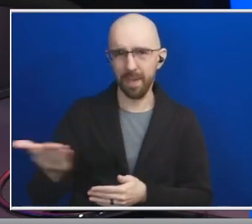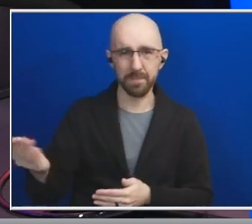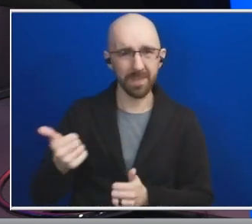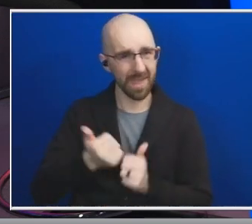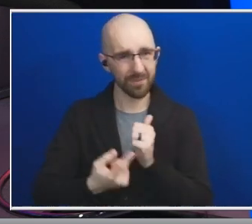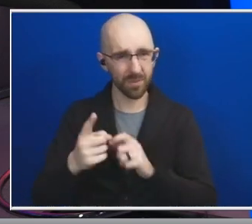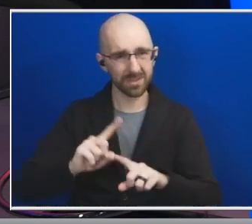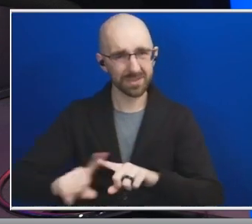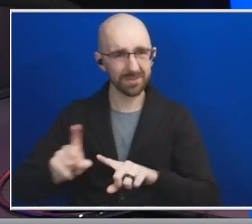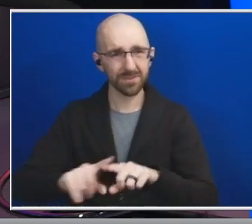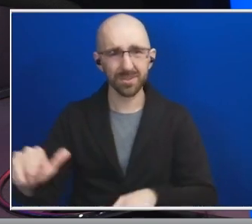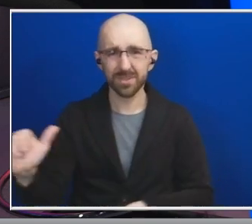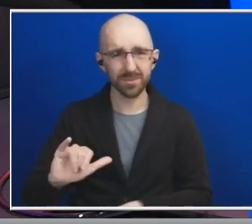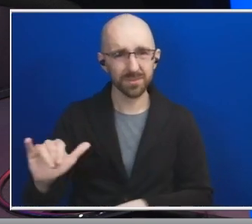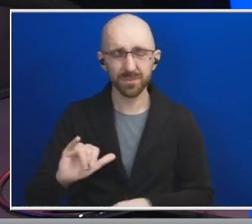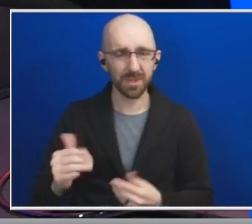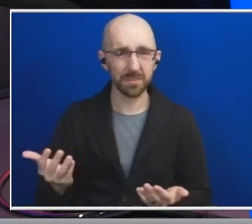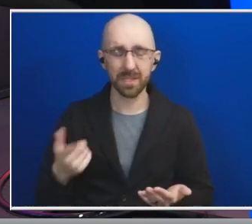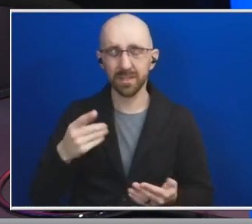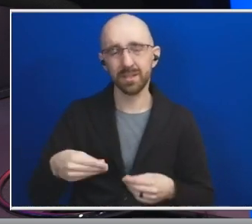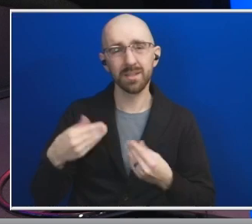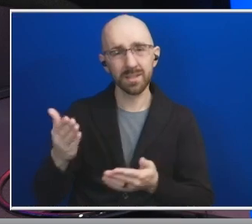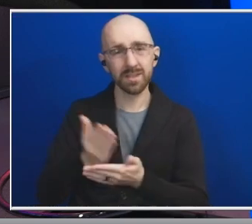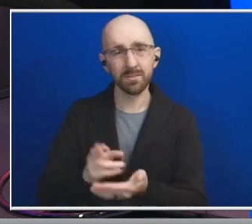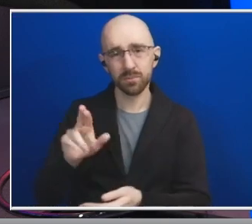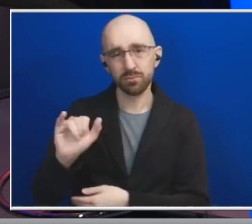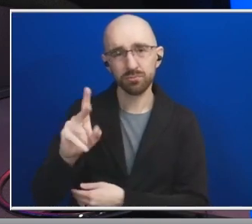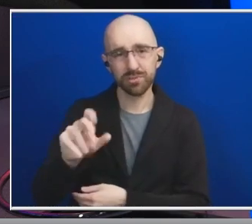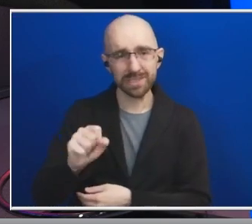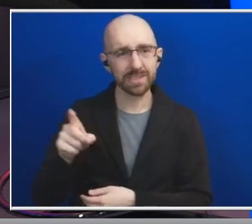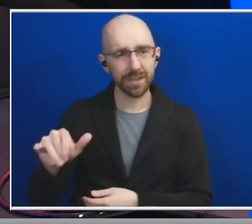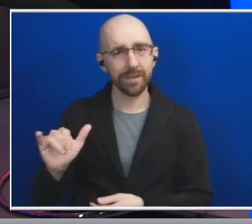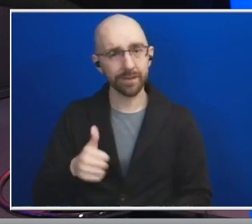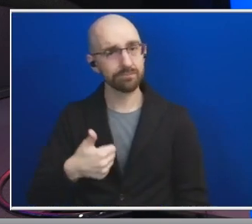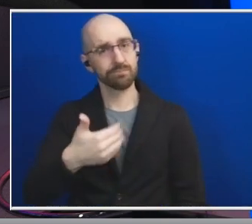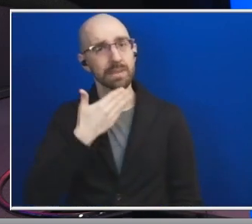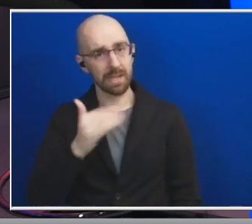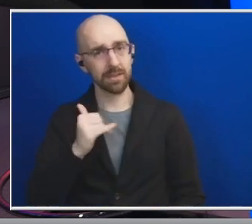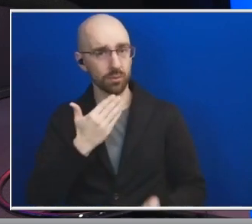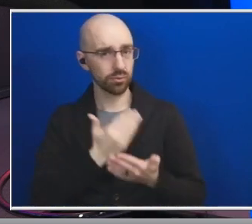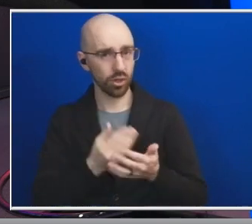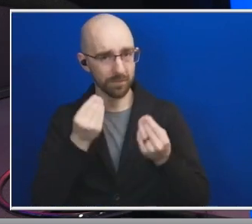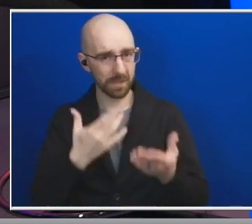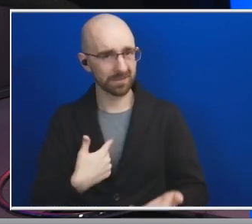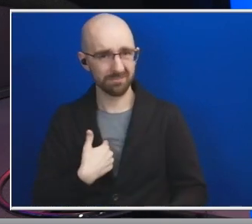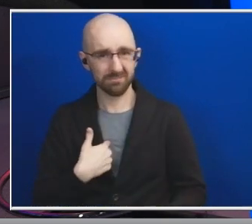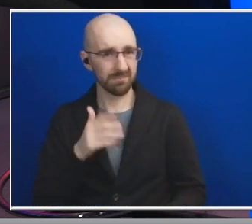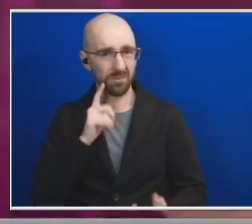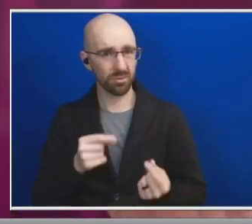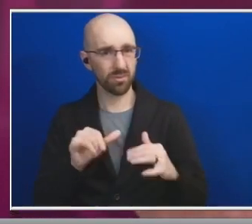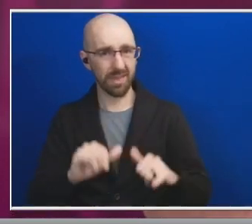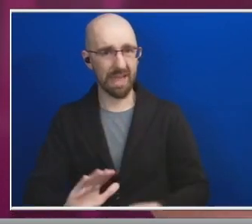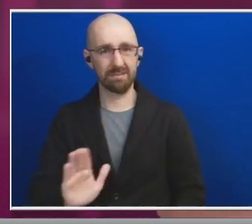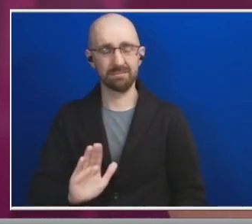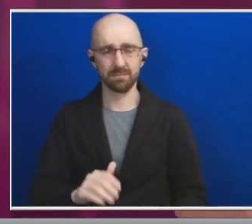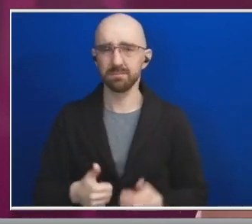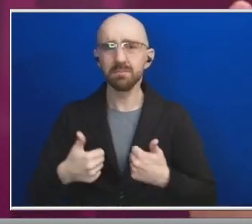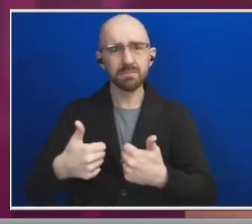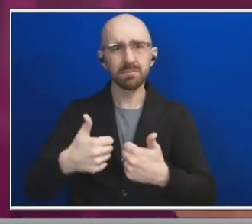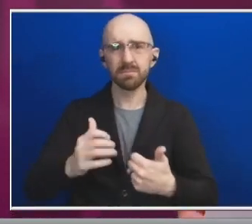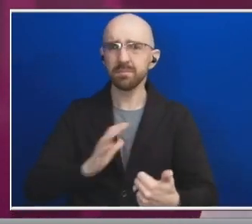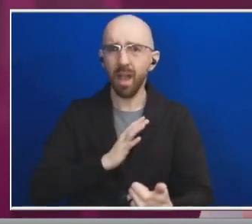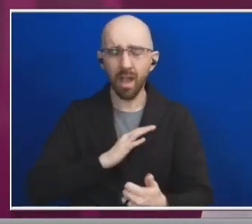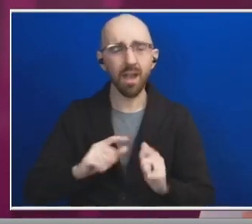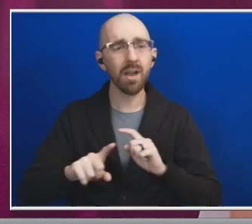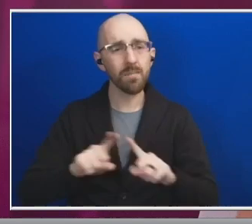mean, you give them some risks and things, they're like, hey, thanks, that was really great information, but I don't think I'm gonna do that. Great, perfect, but that was like